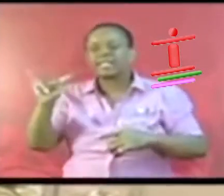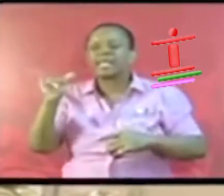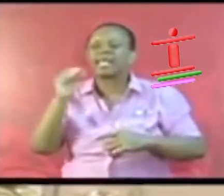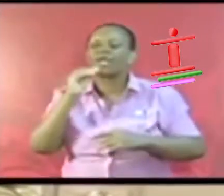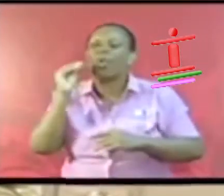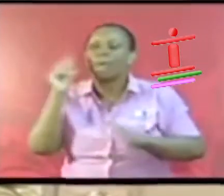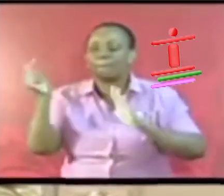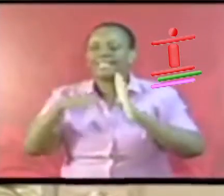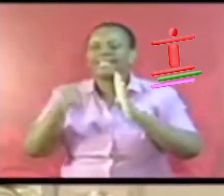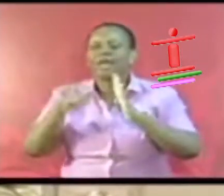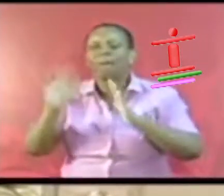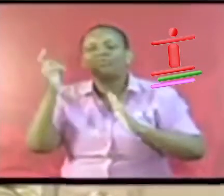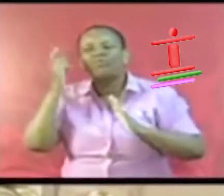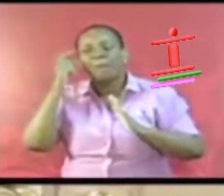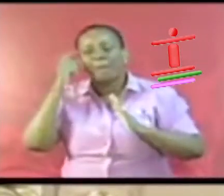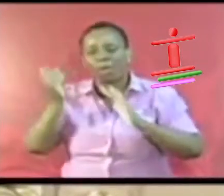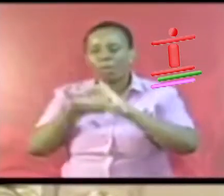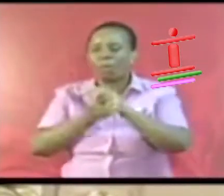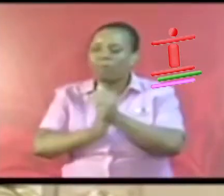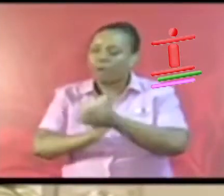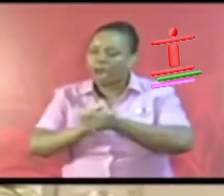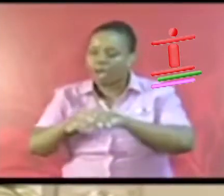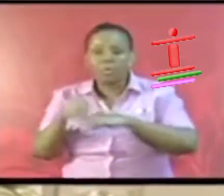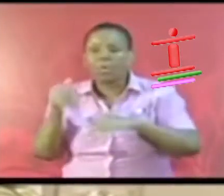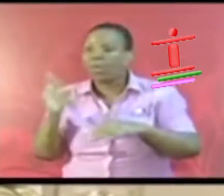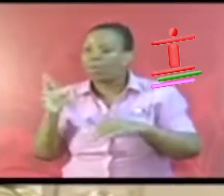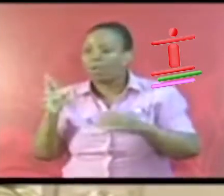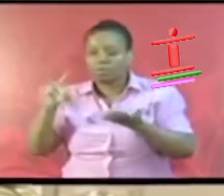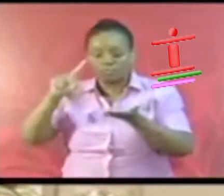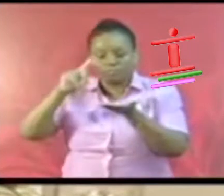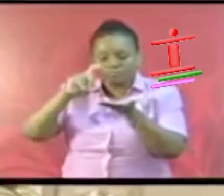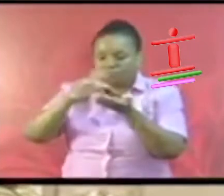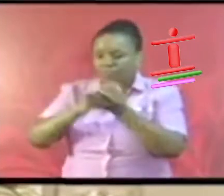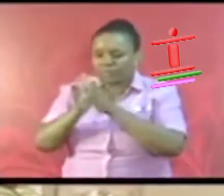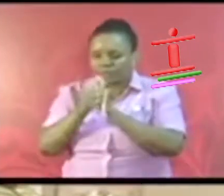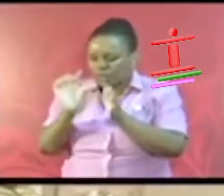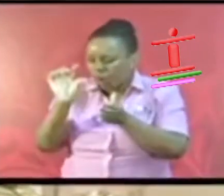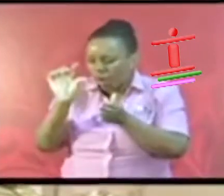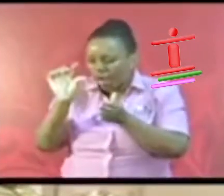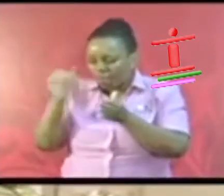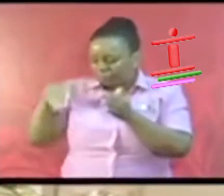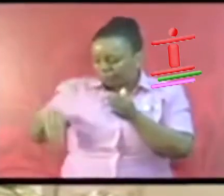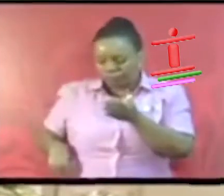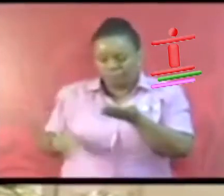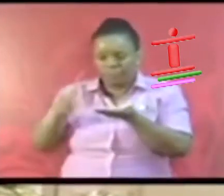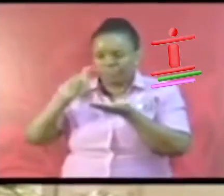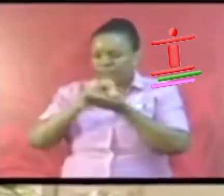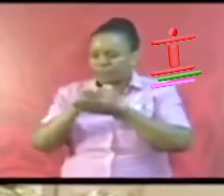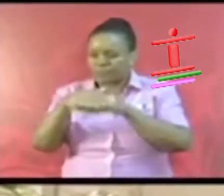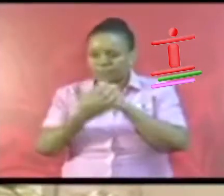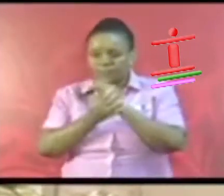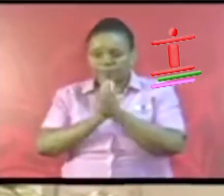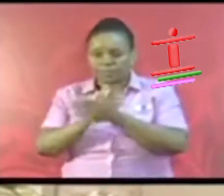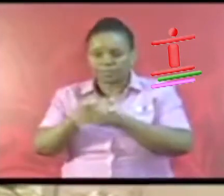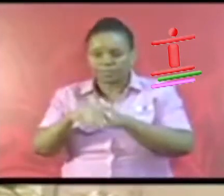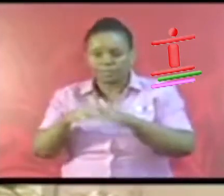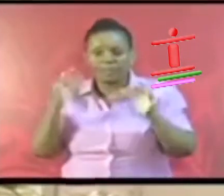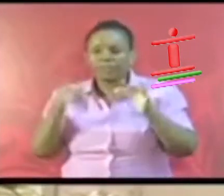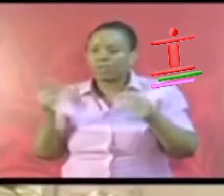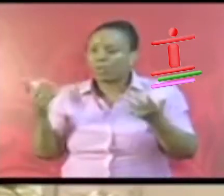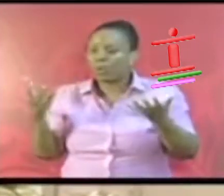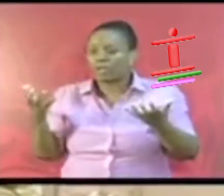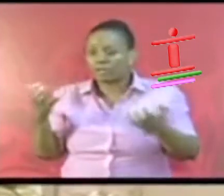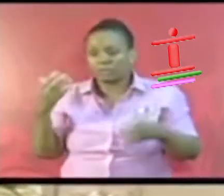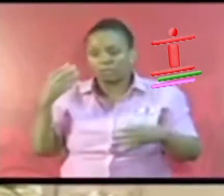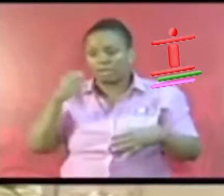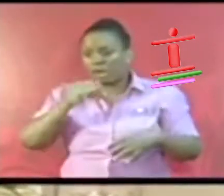and water or use an alcohol-based hand sanitizer. And if you cough, do so into a tissue or into the crook